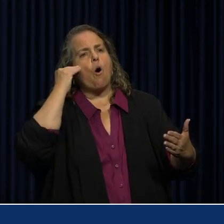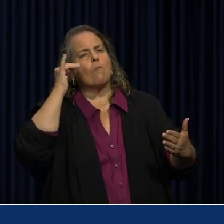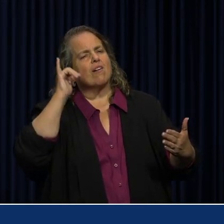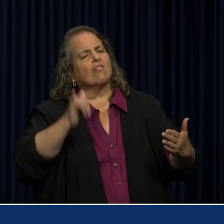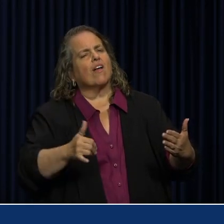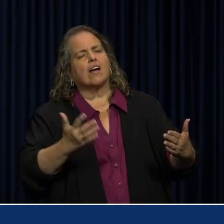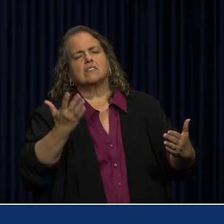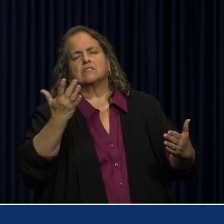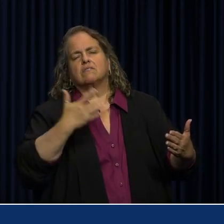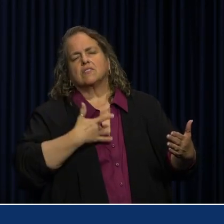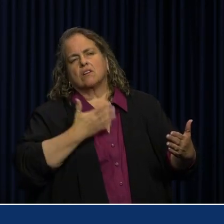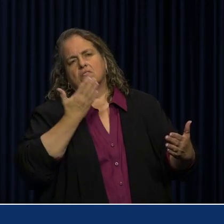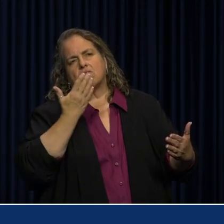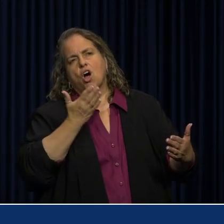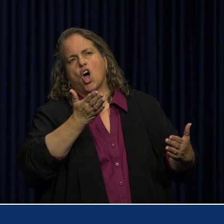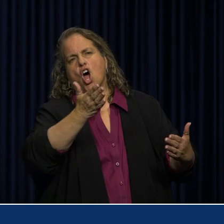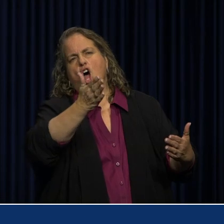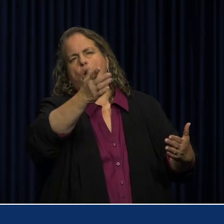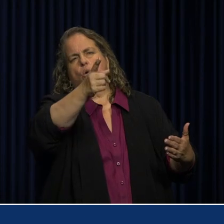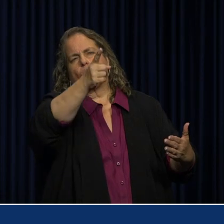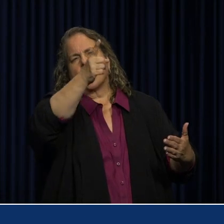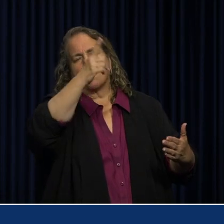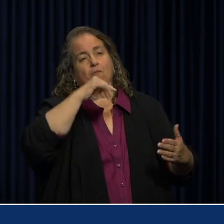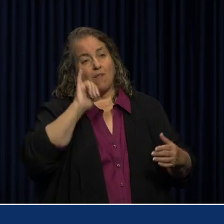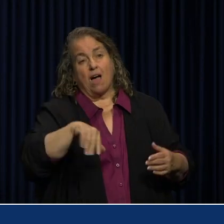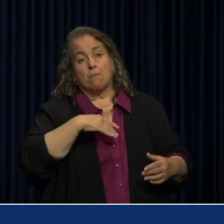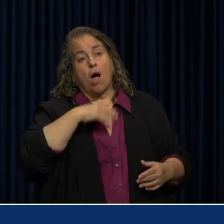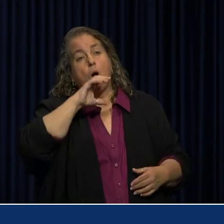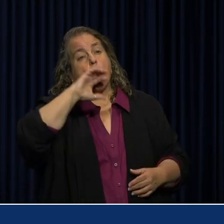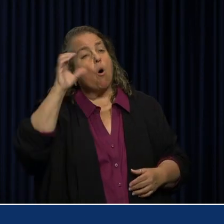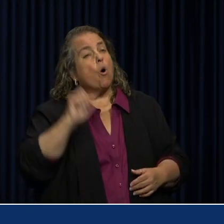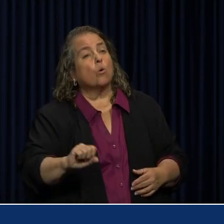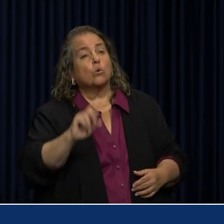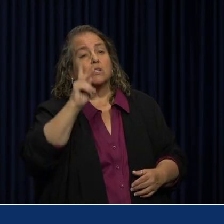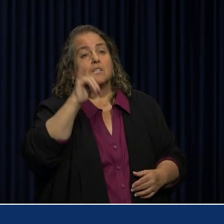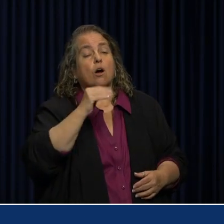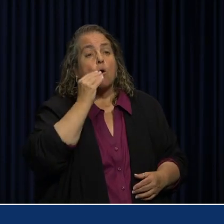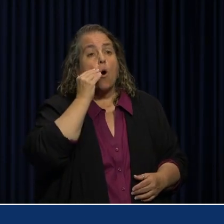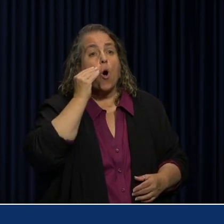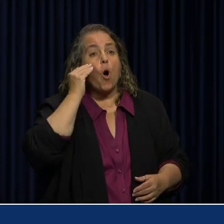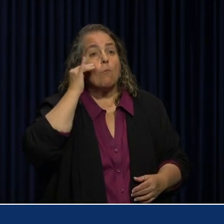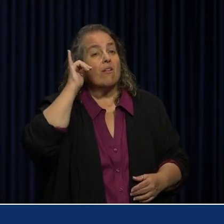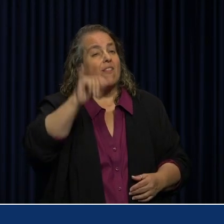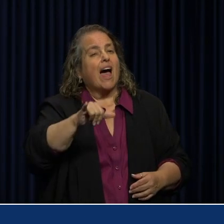away. For the old Kentucky home